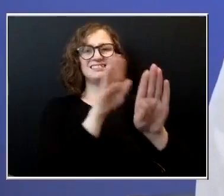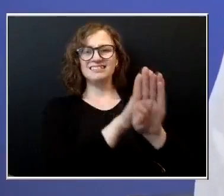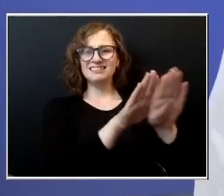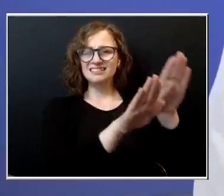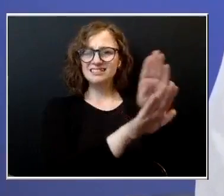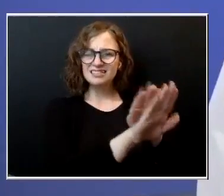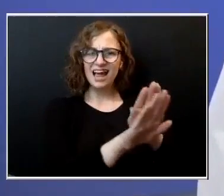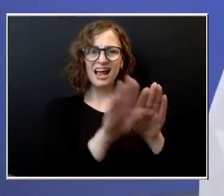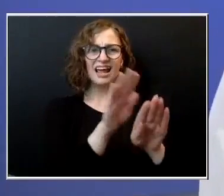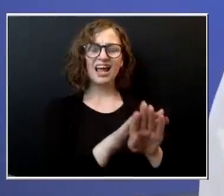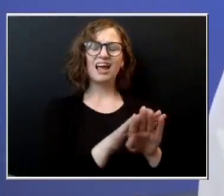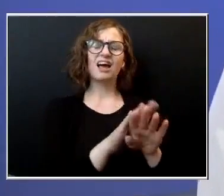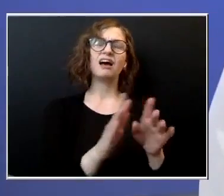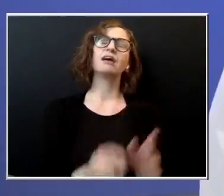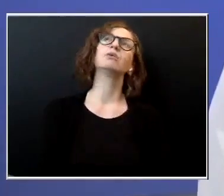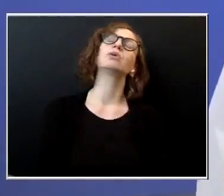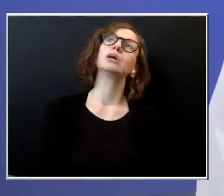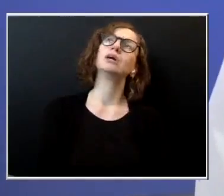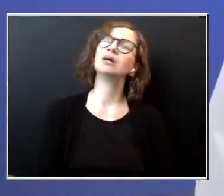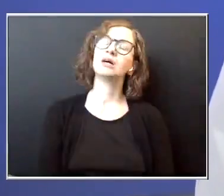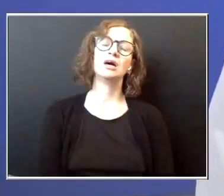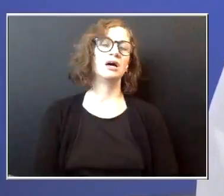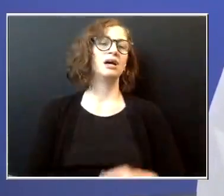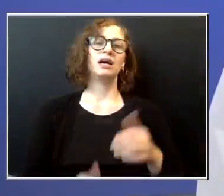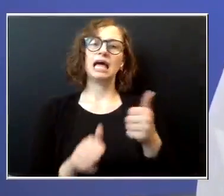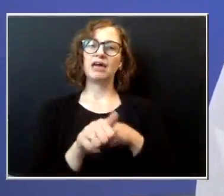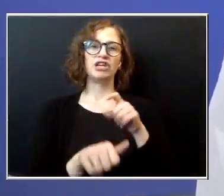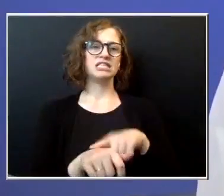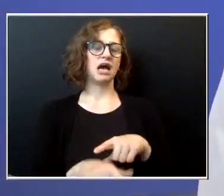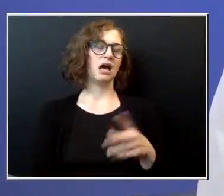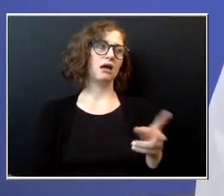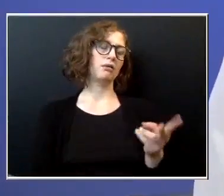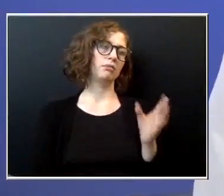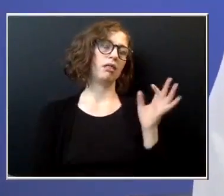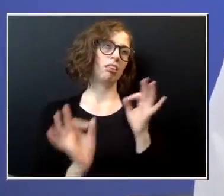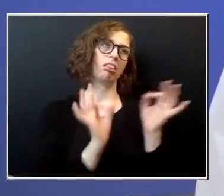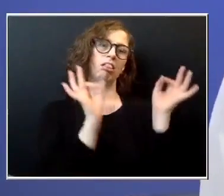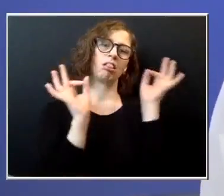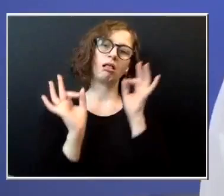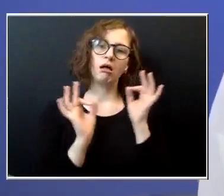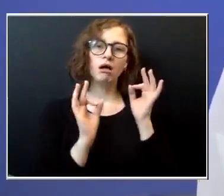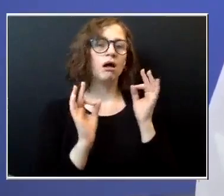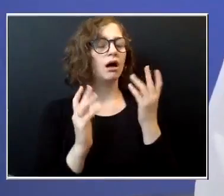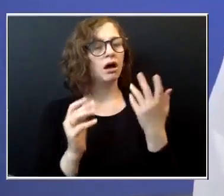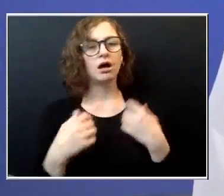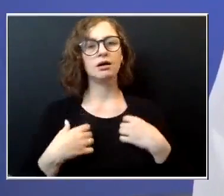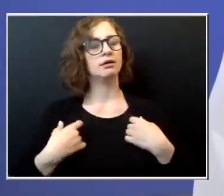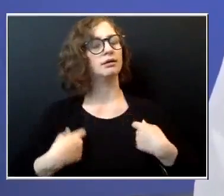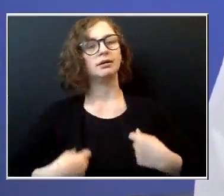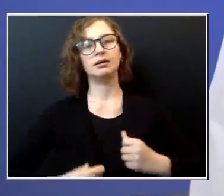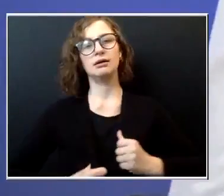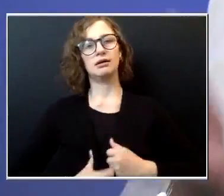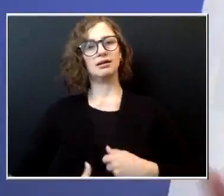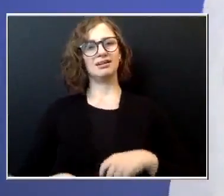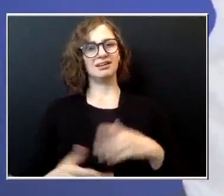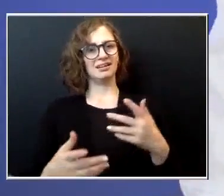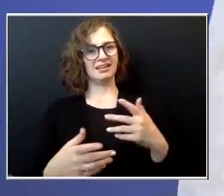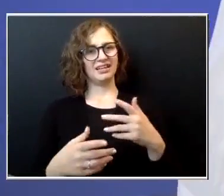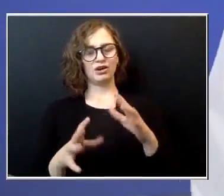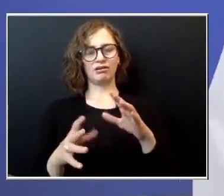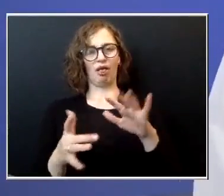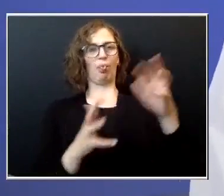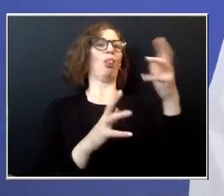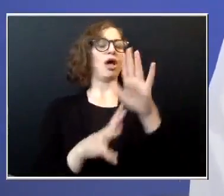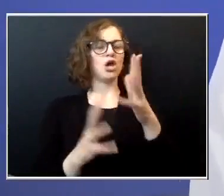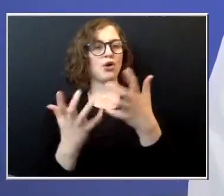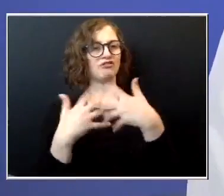you just would shake your head and you're like, constantly say it was, and you're constantly and breaking saying, your flow in the OR, because you're constantly going,